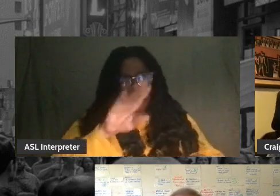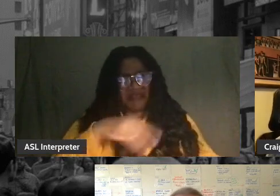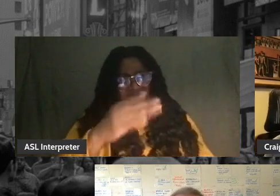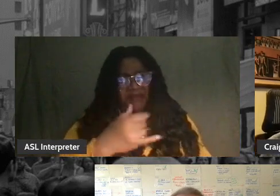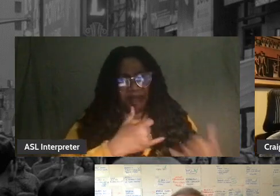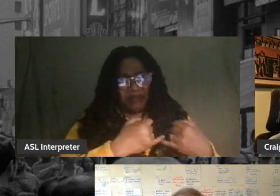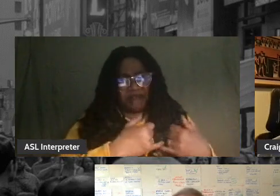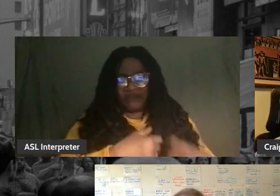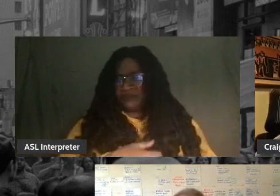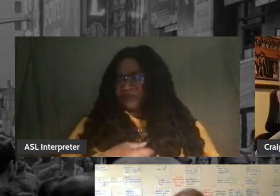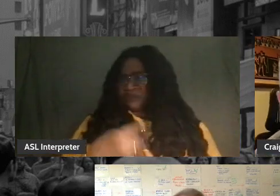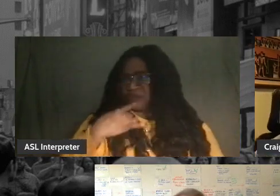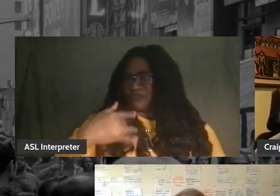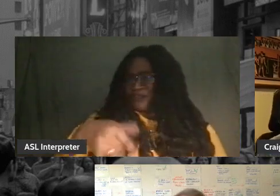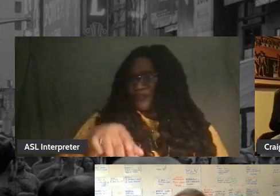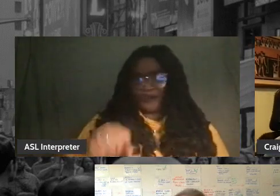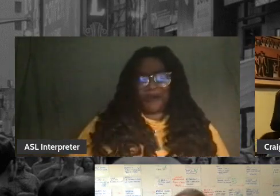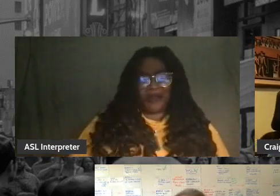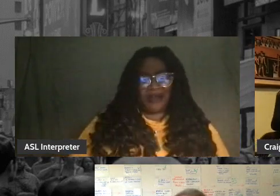sure.